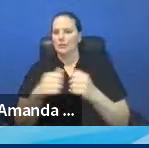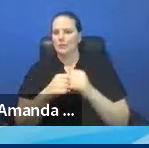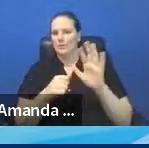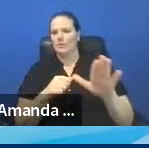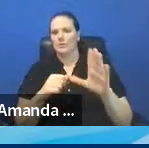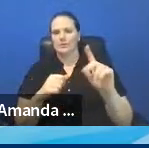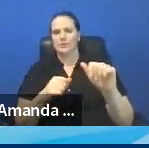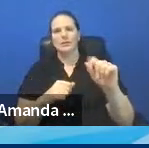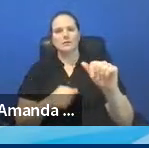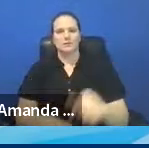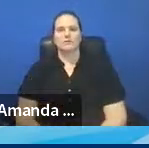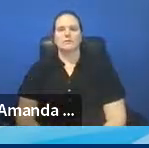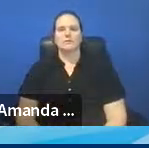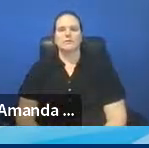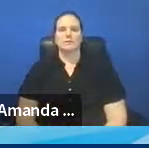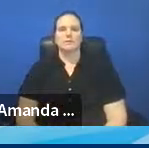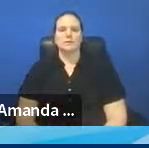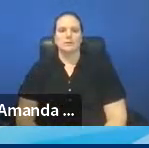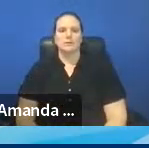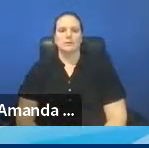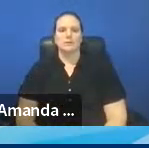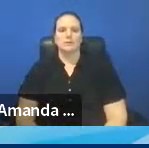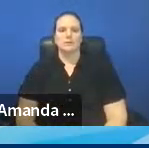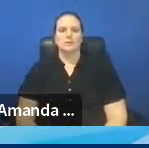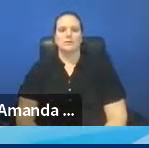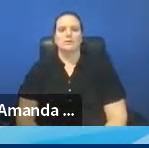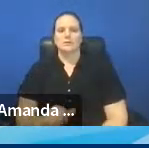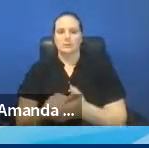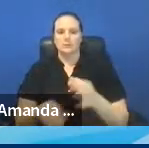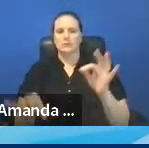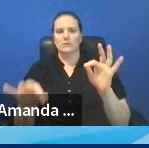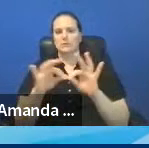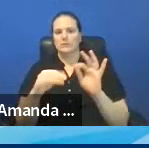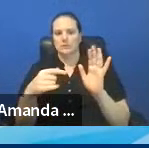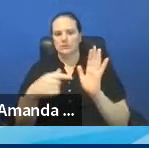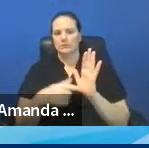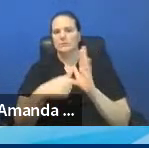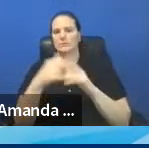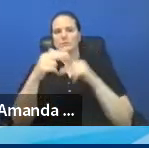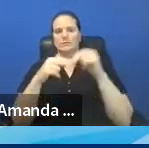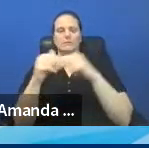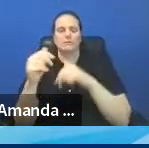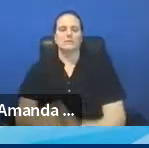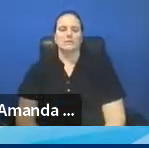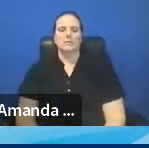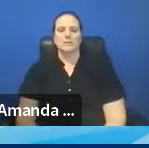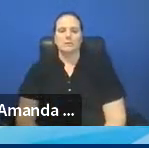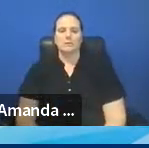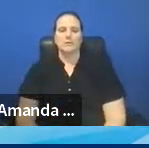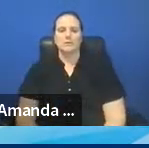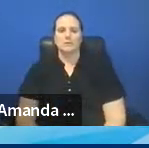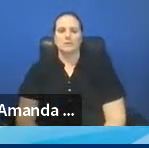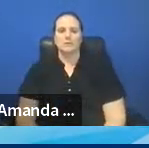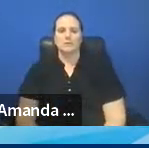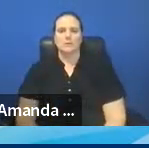your data. Yeah, that's why it's so important to get this built. I agree with you.